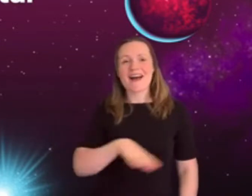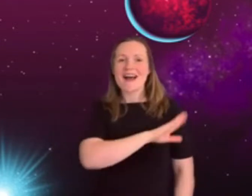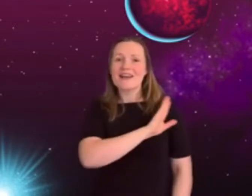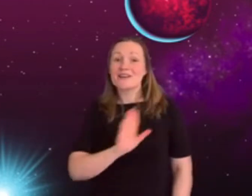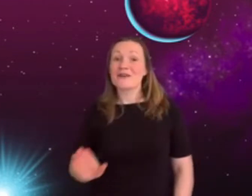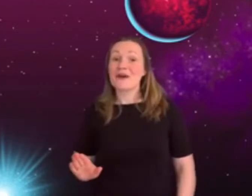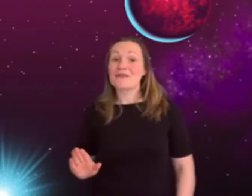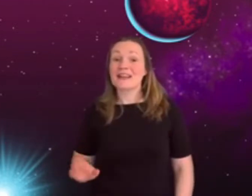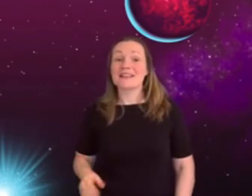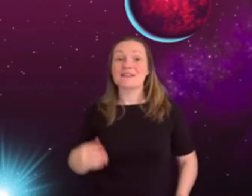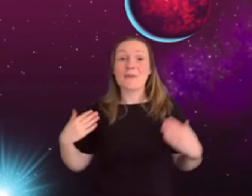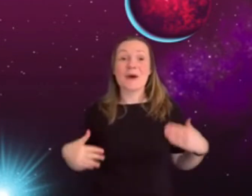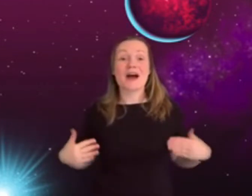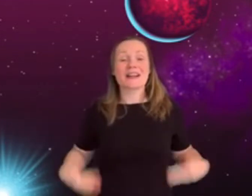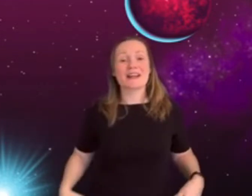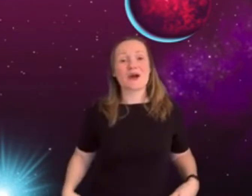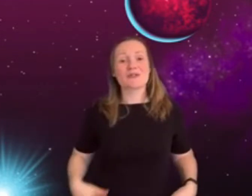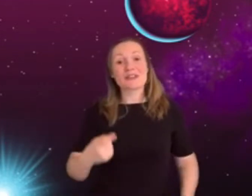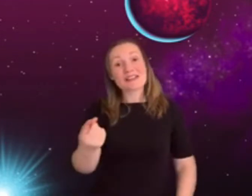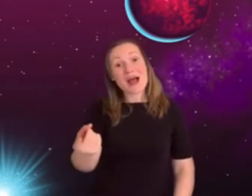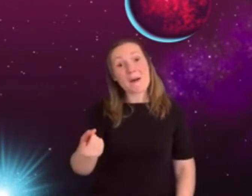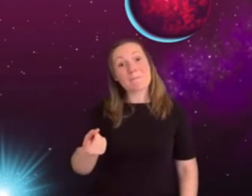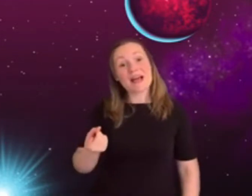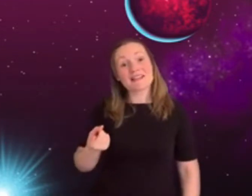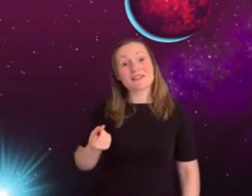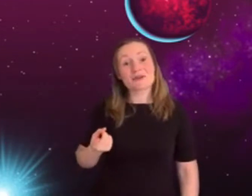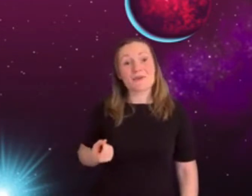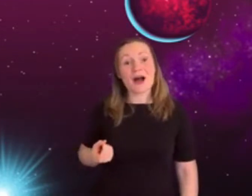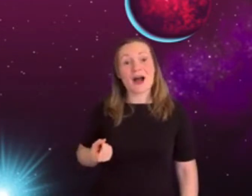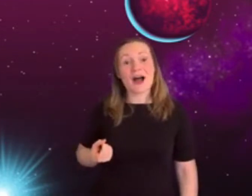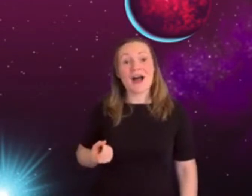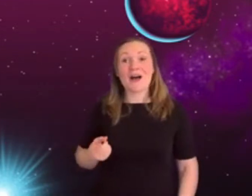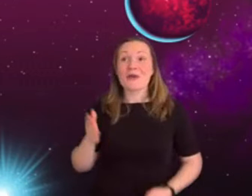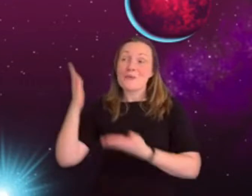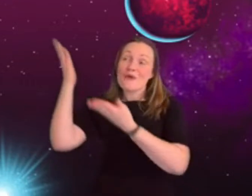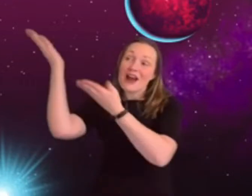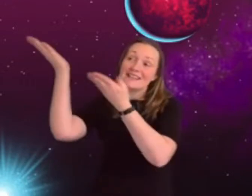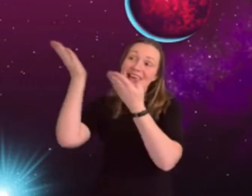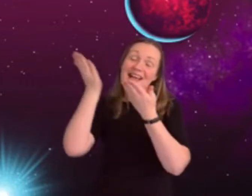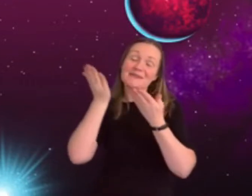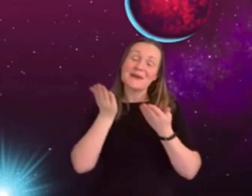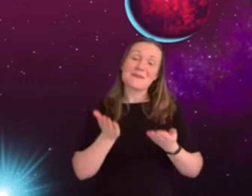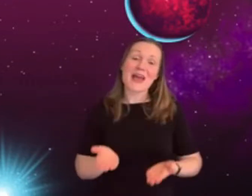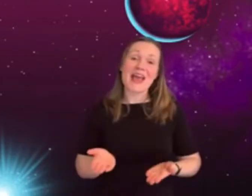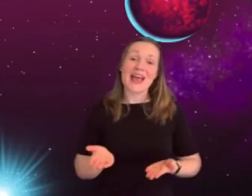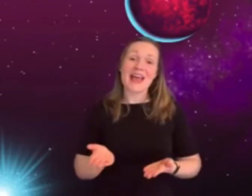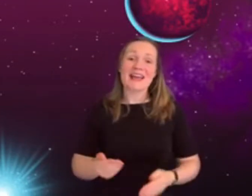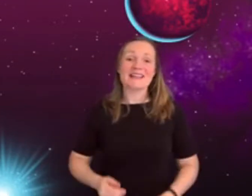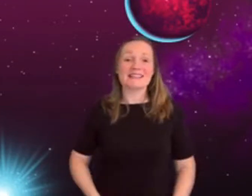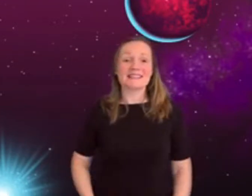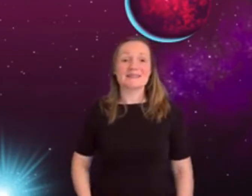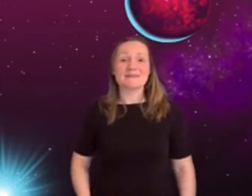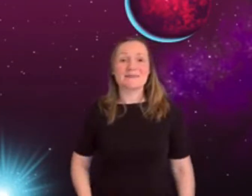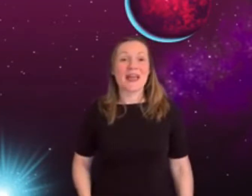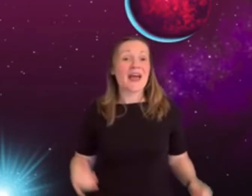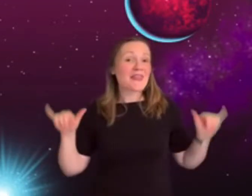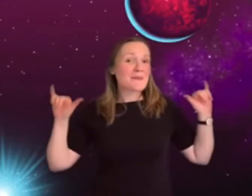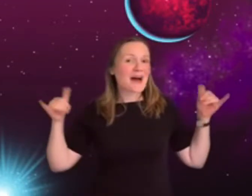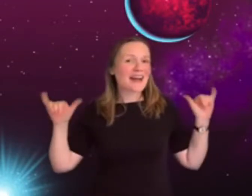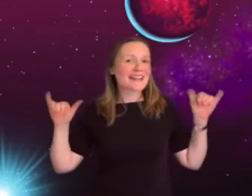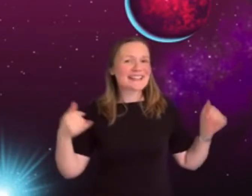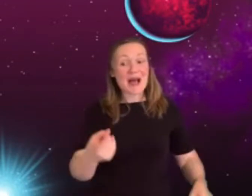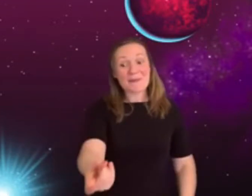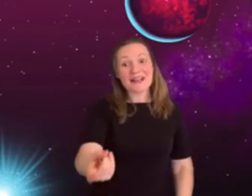superstar. You don't need your party clothes, just come as you are. The price has been paid.